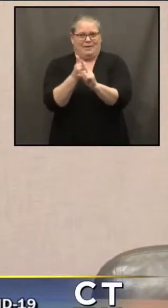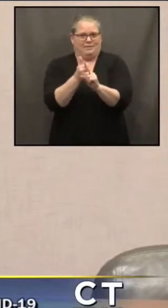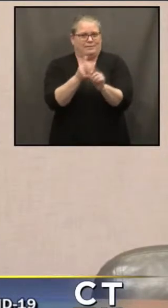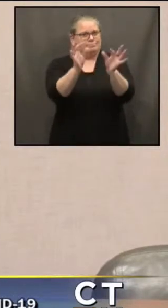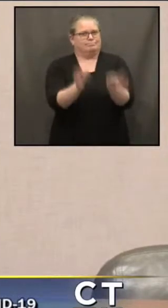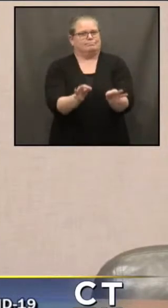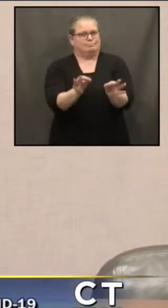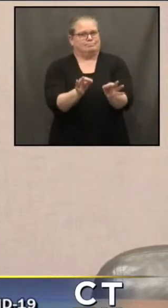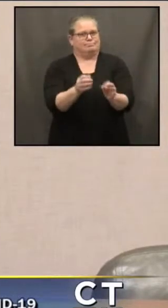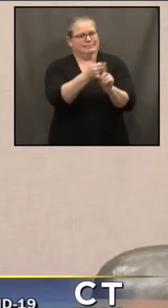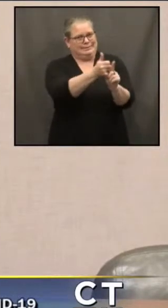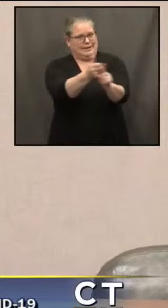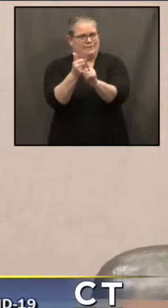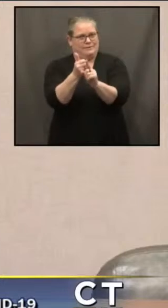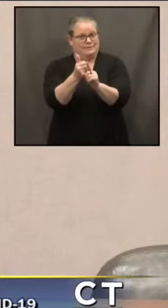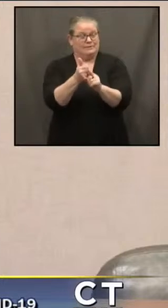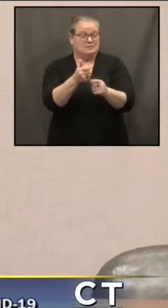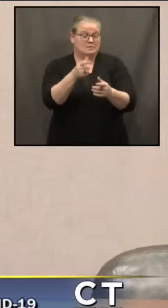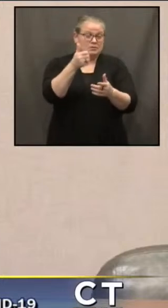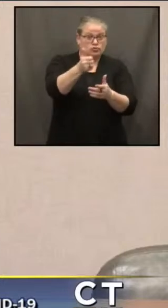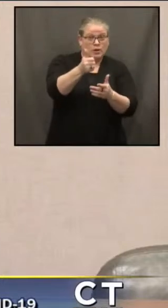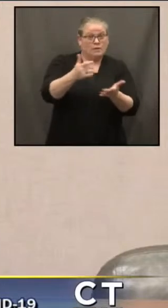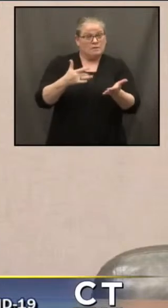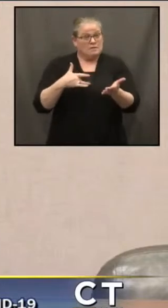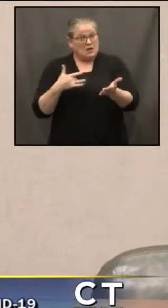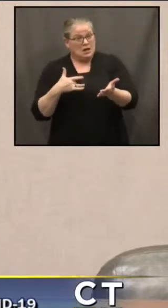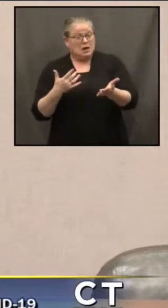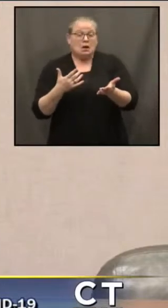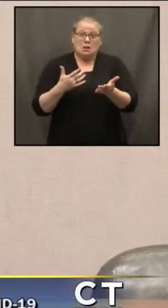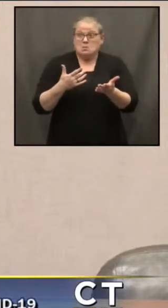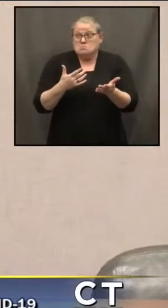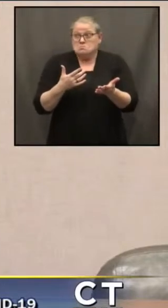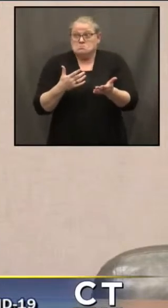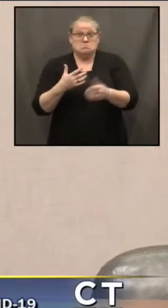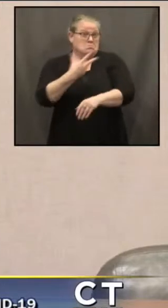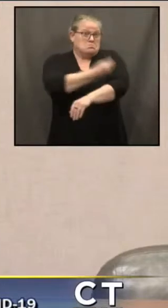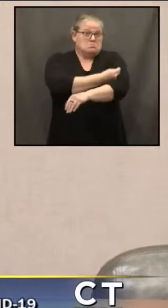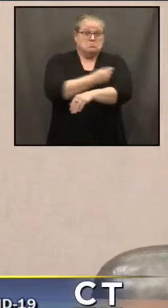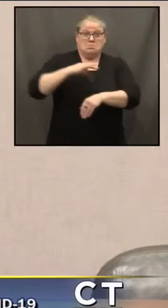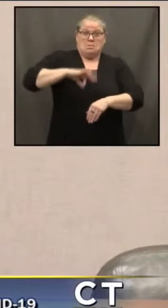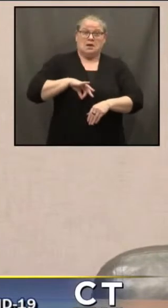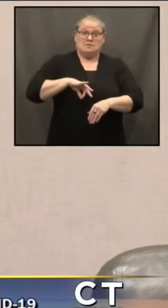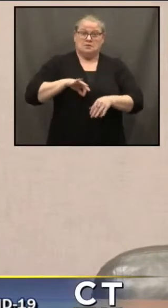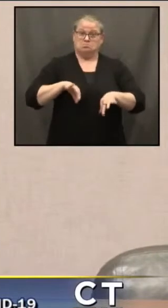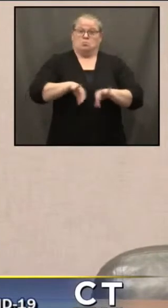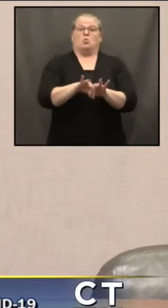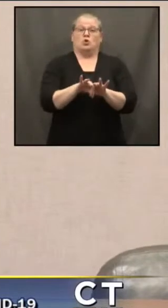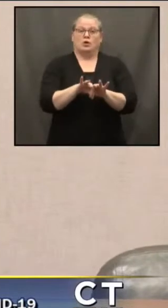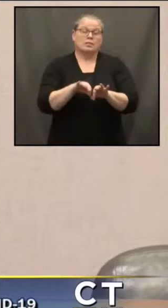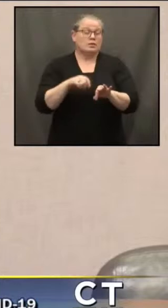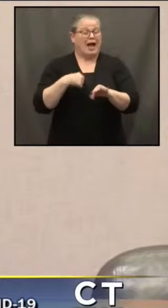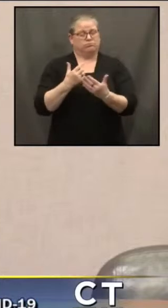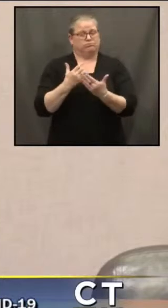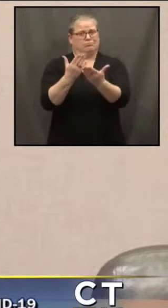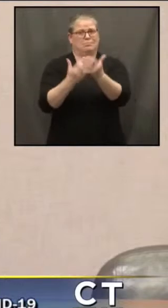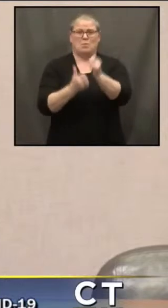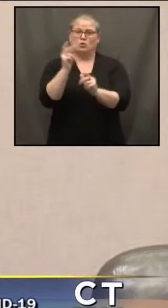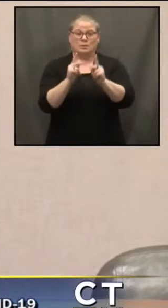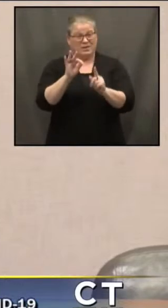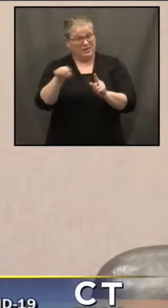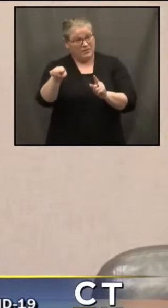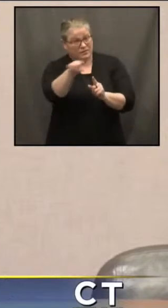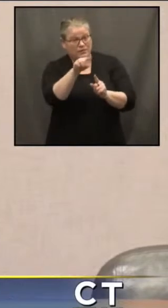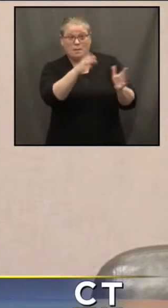whether you think you're somebody who would benefit from getting a vaccine. But what I would say to most people is that if you're going to be out and about